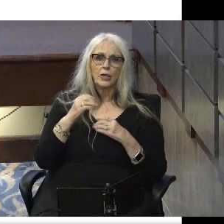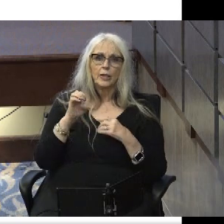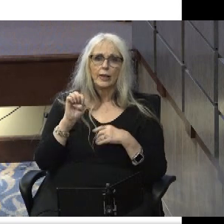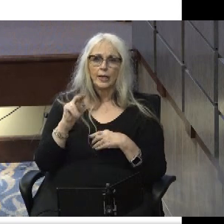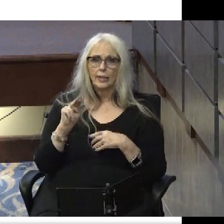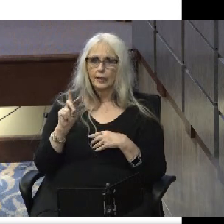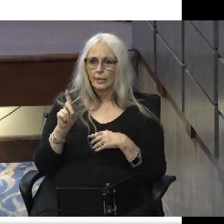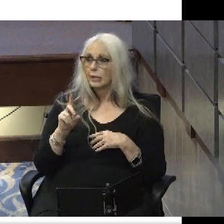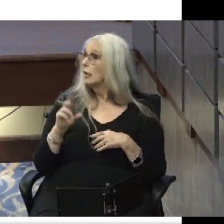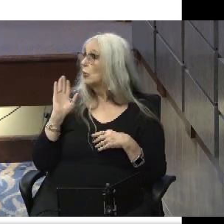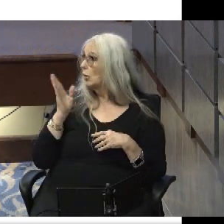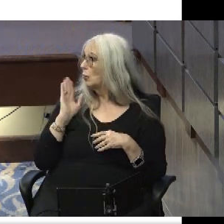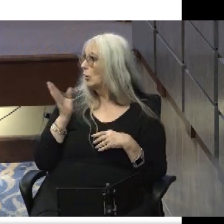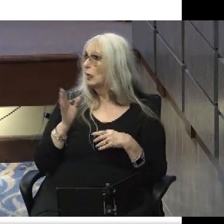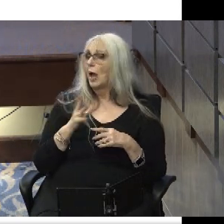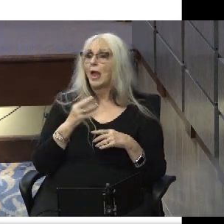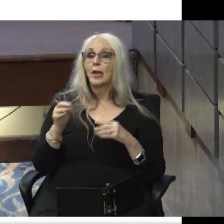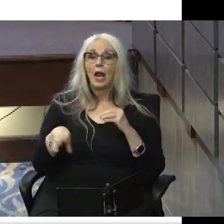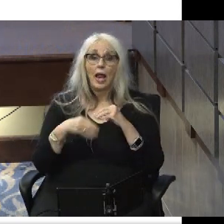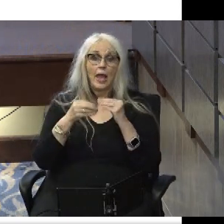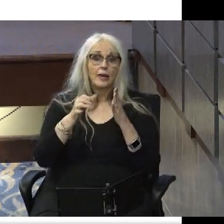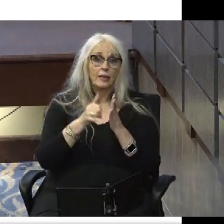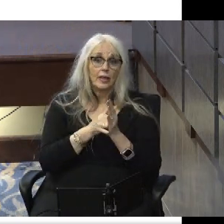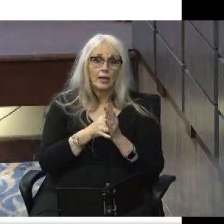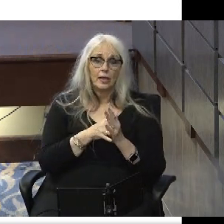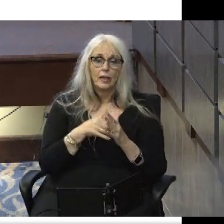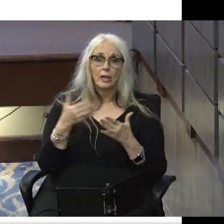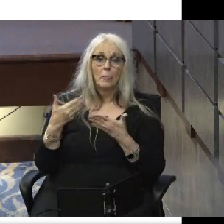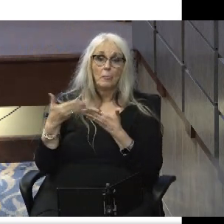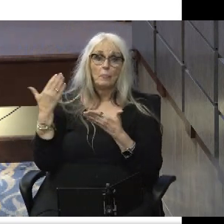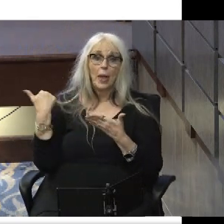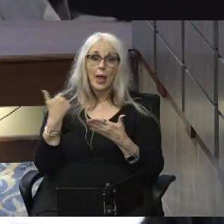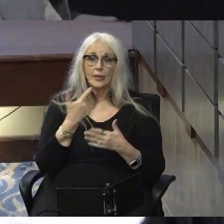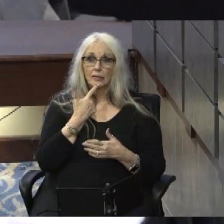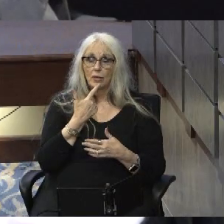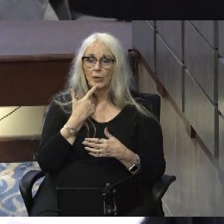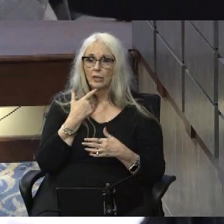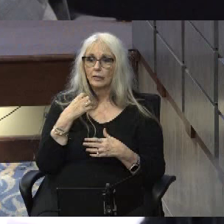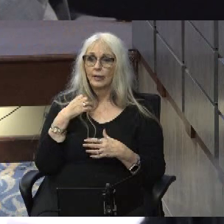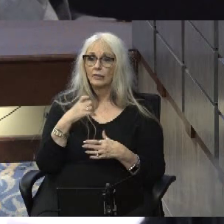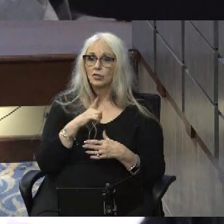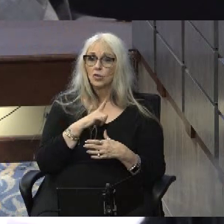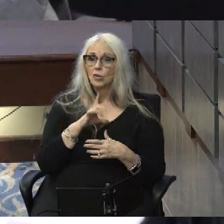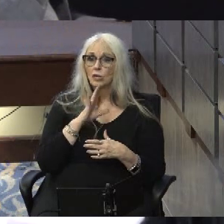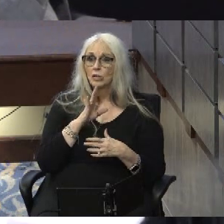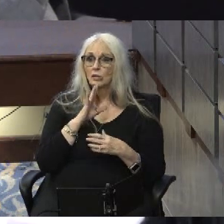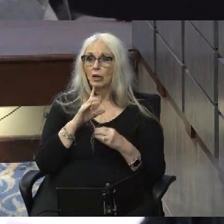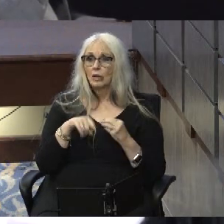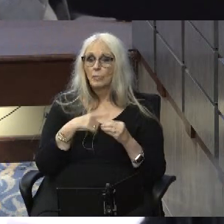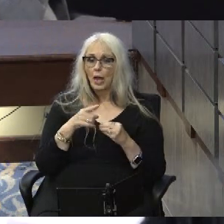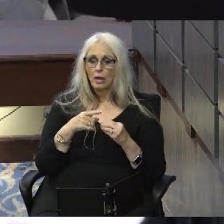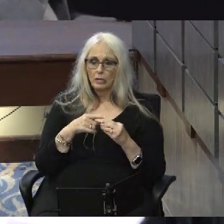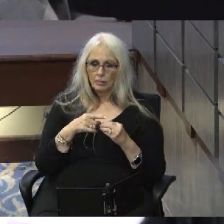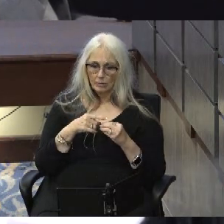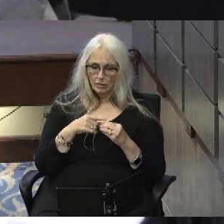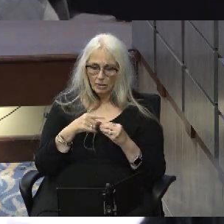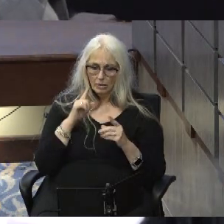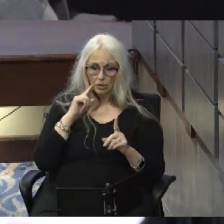if I could maybe dovetail into one of your previous comments, Councilmember, you talked about the big, hairy, audacious